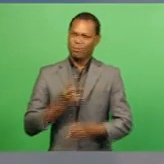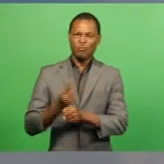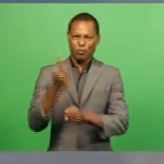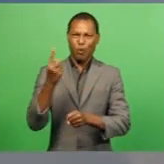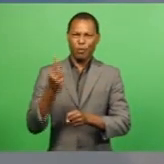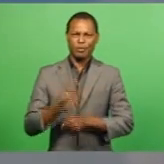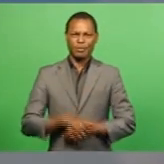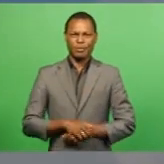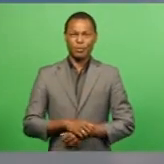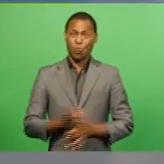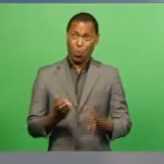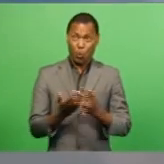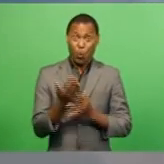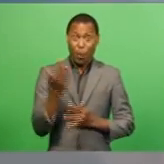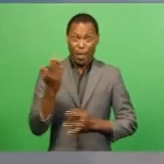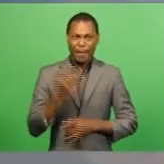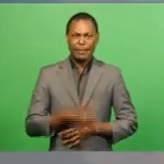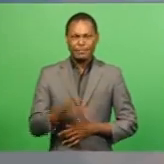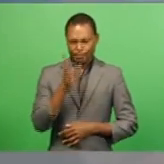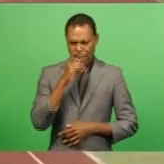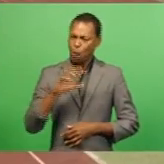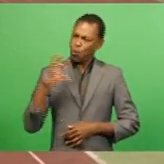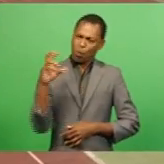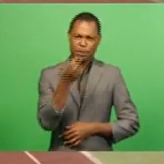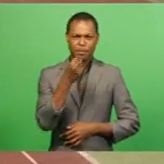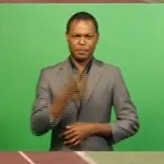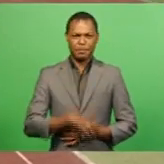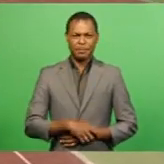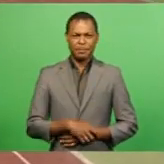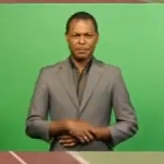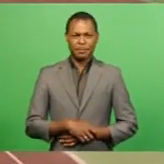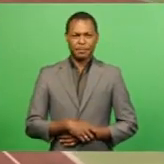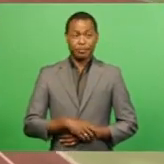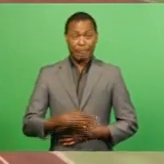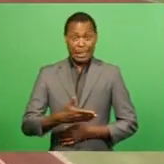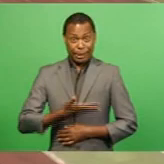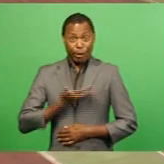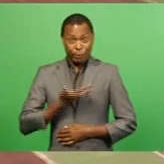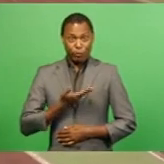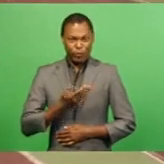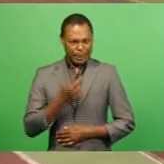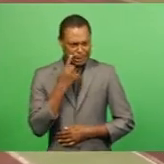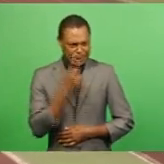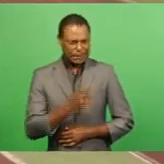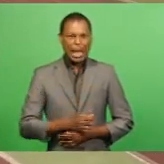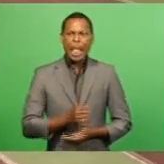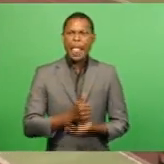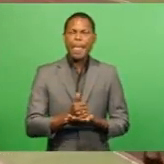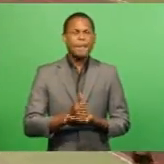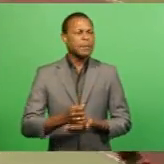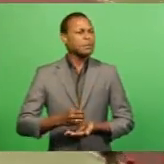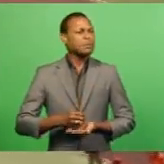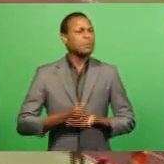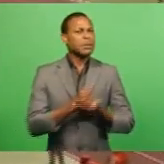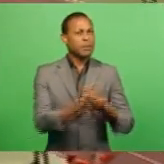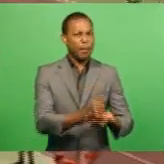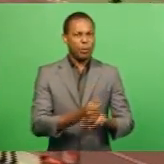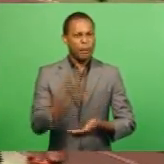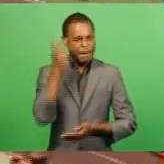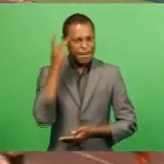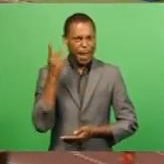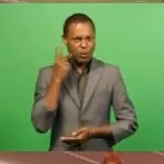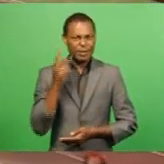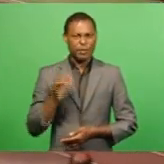it is through Him that I was able to win this. An interesting scene today was the number of support shown by the parents of